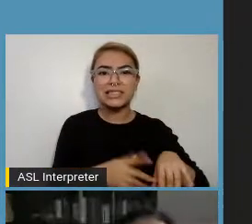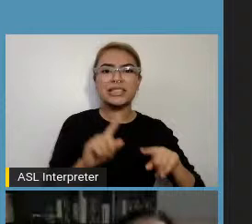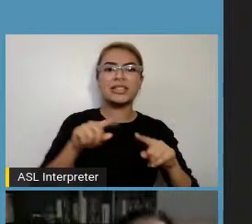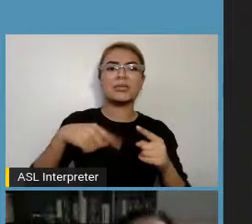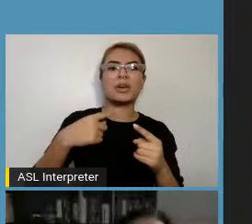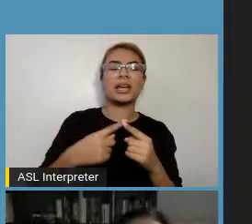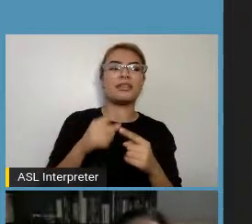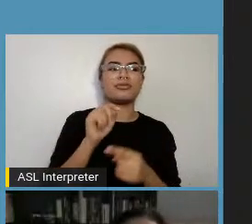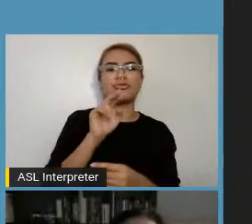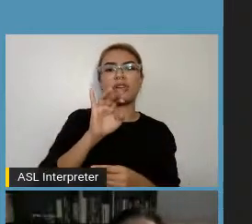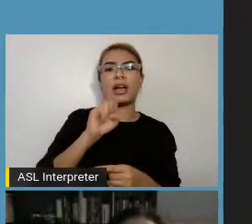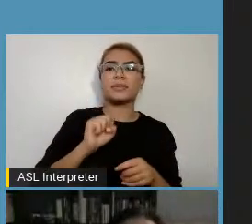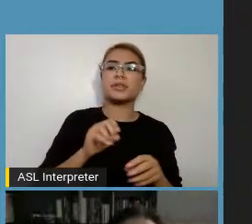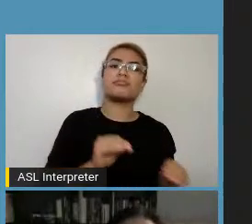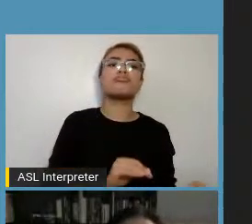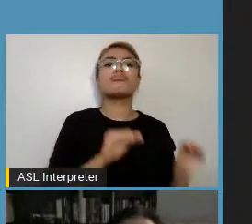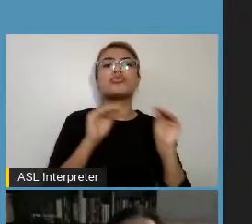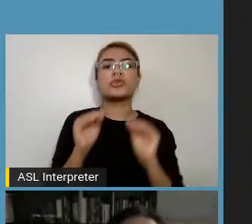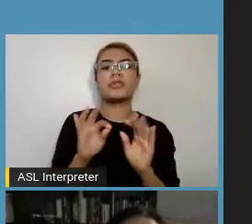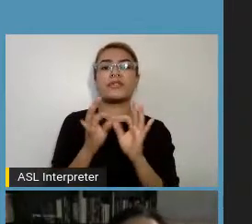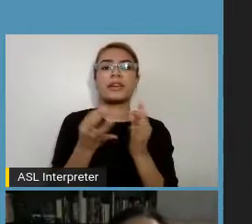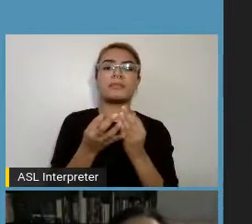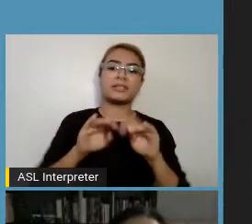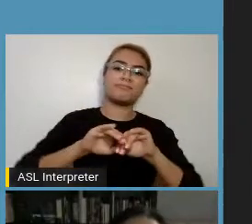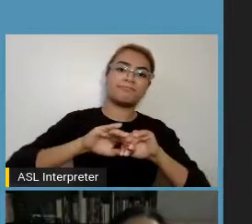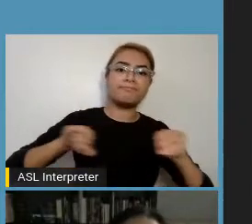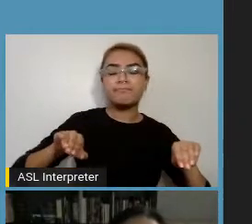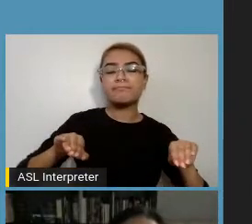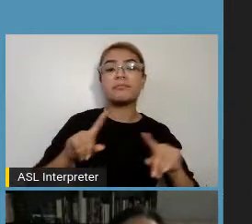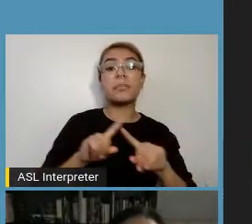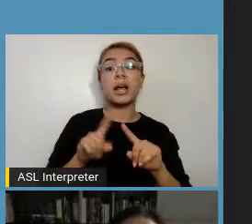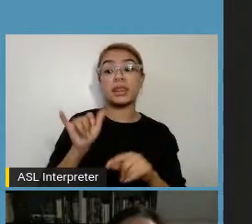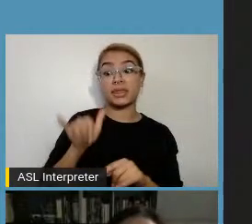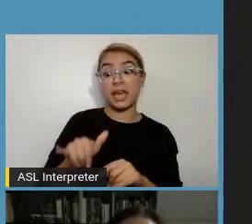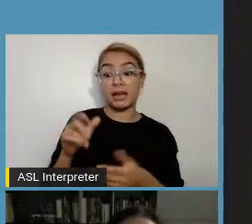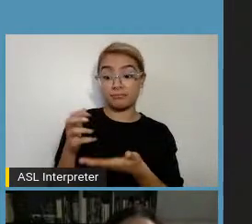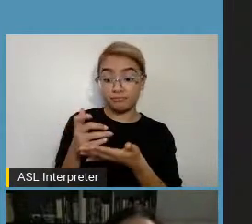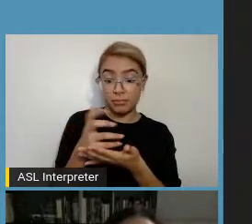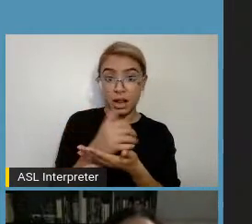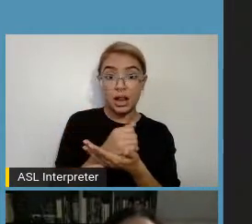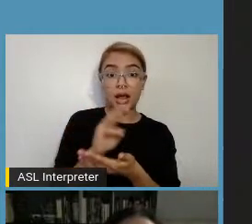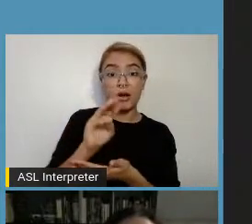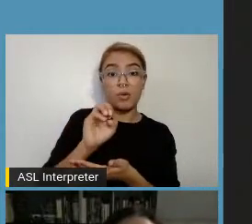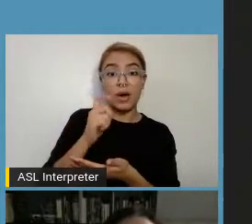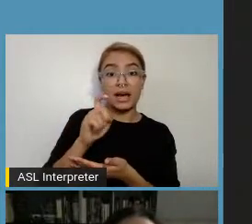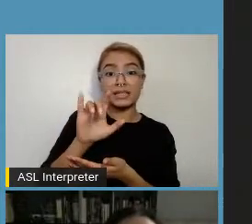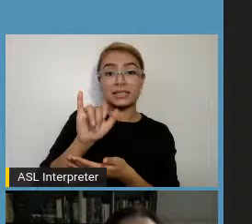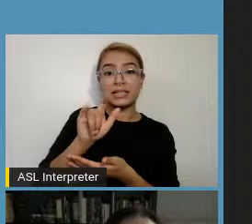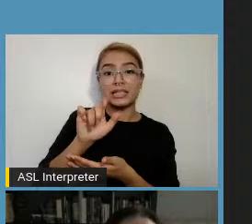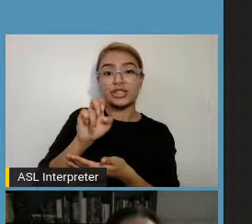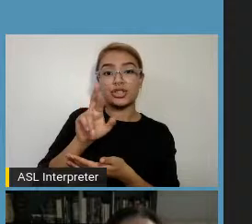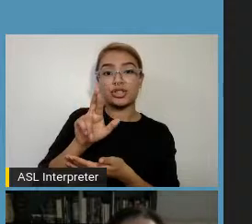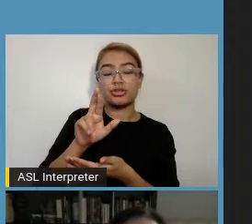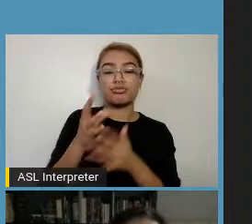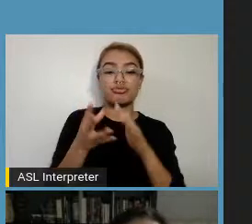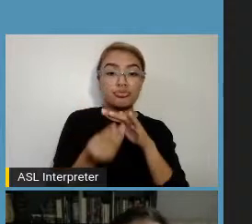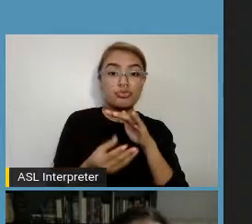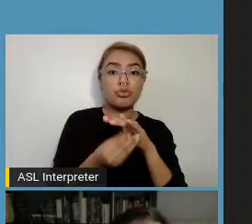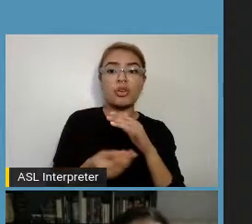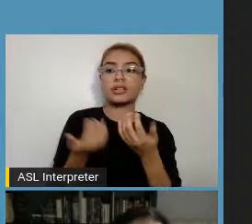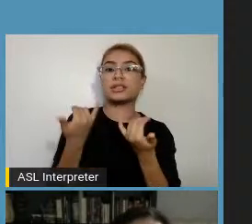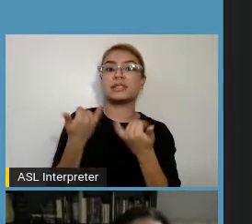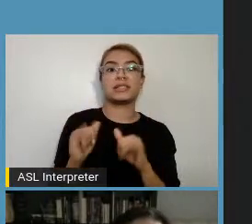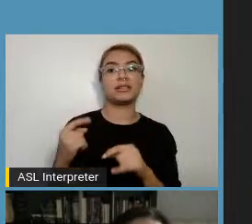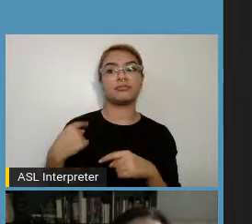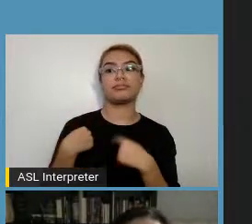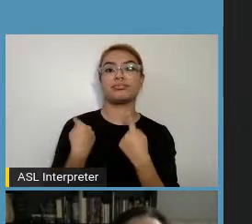moved around and families were being separated. But that collection of wax cylinder recordings is still in that original